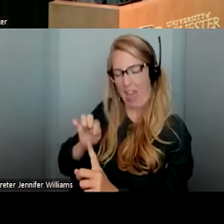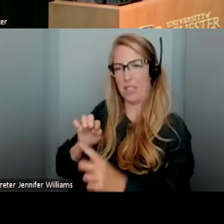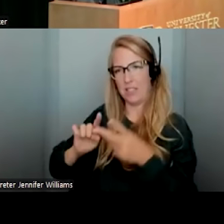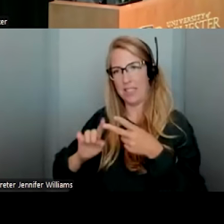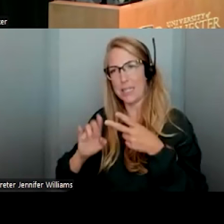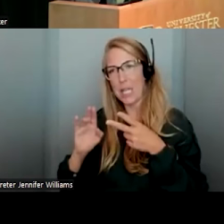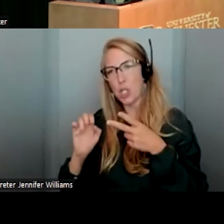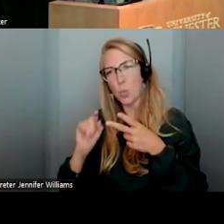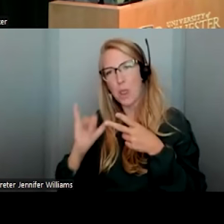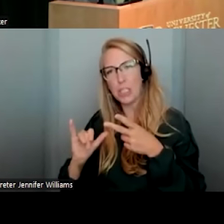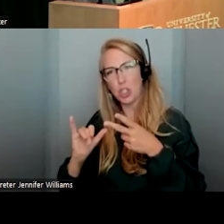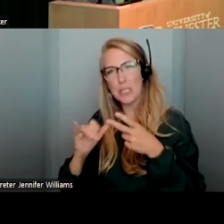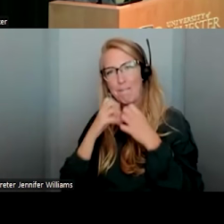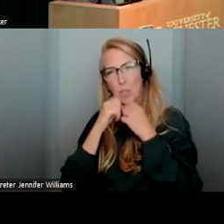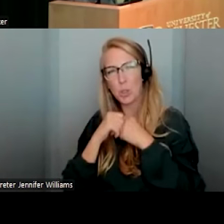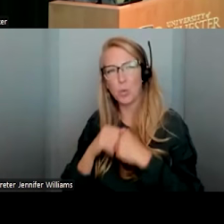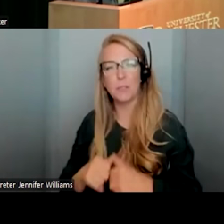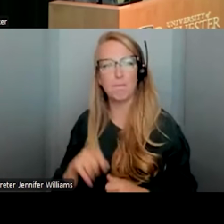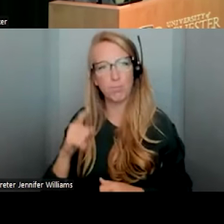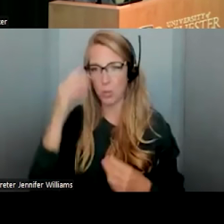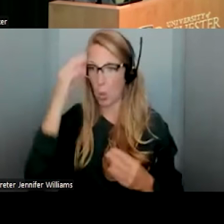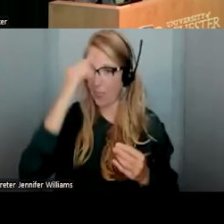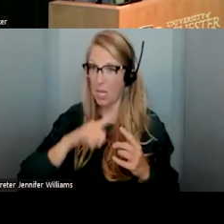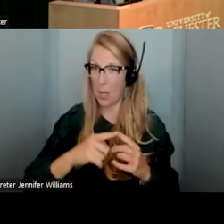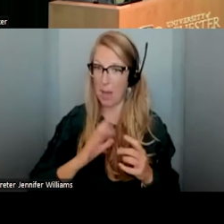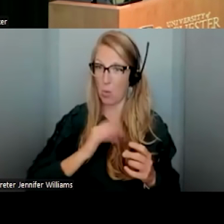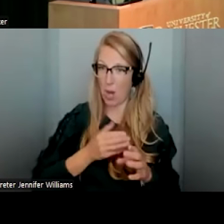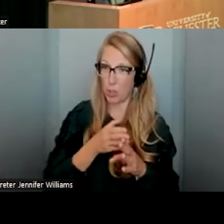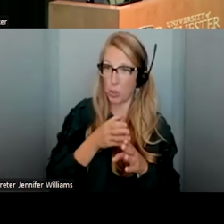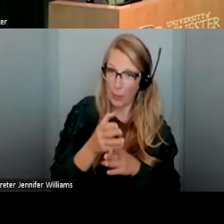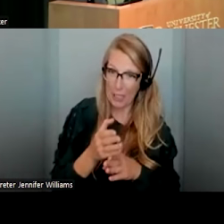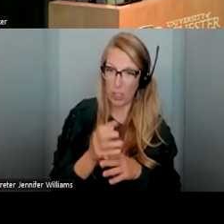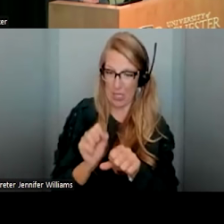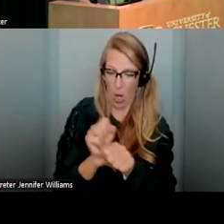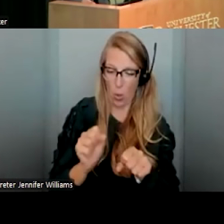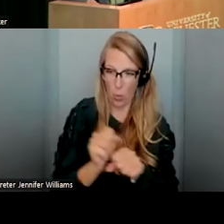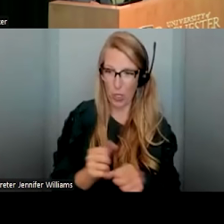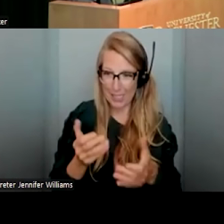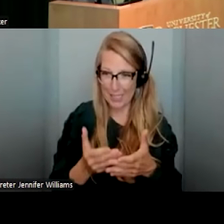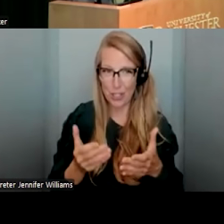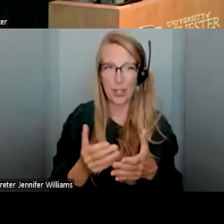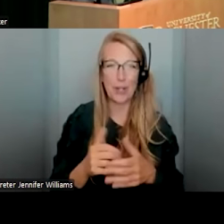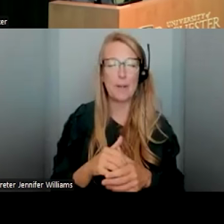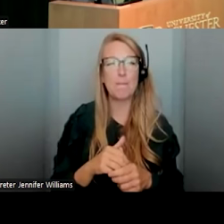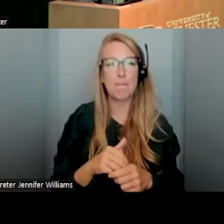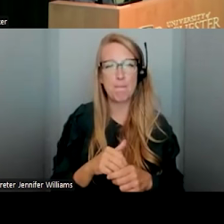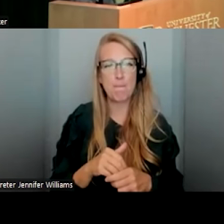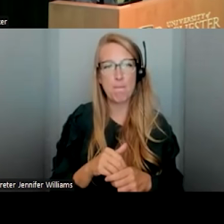Thinking about our careers and our work at University of Rochester Medical Center in the Department of Psychiatry,